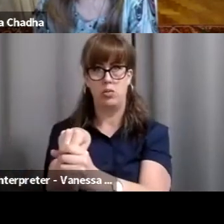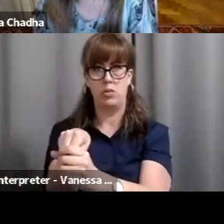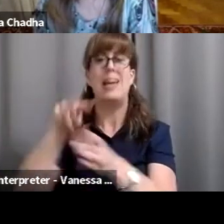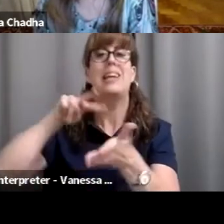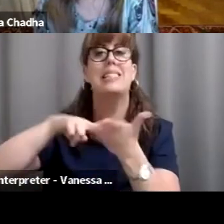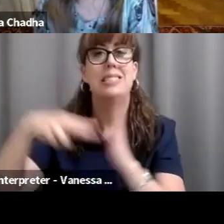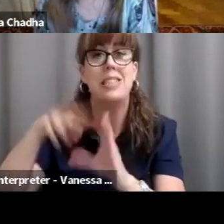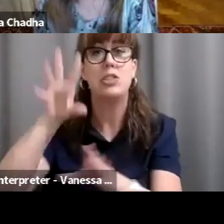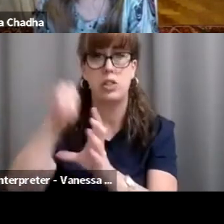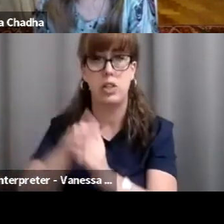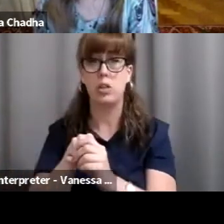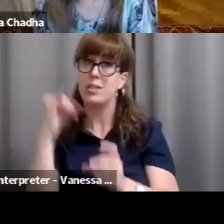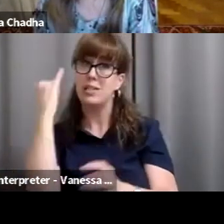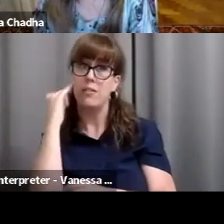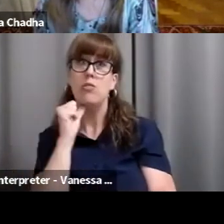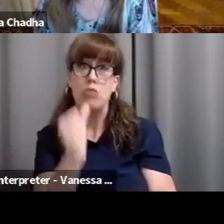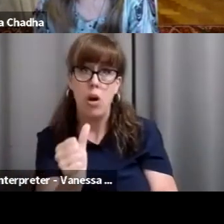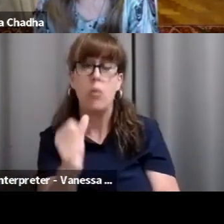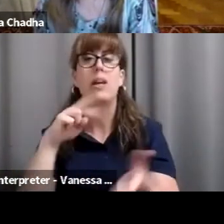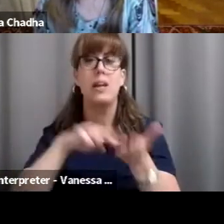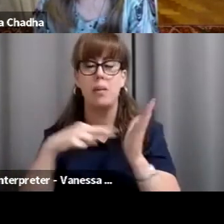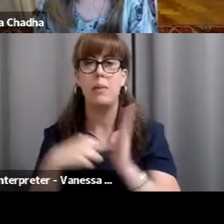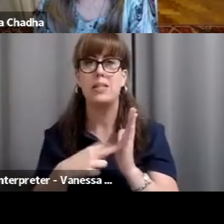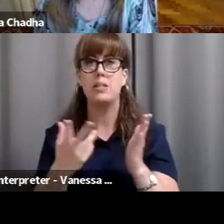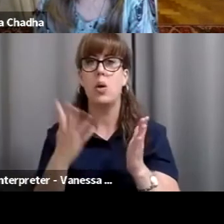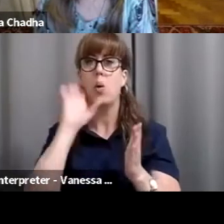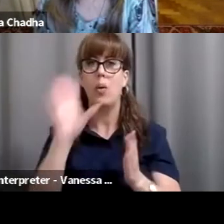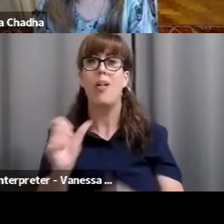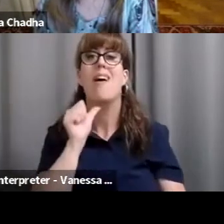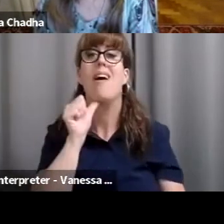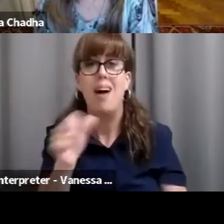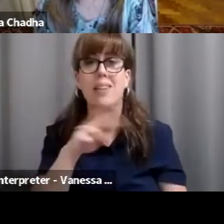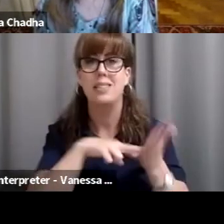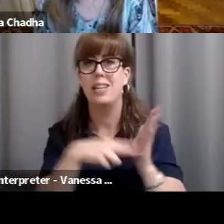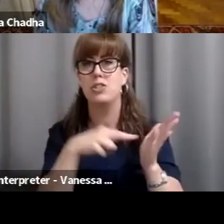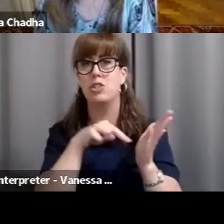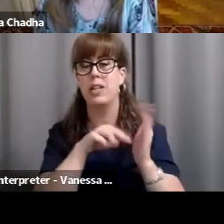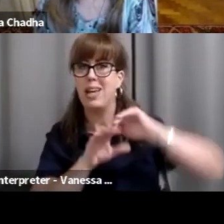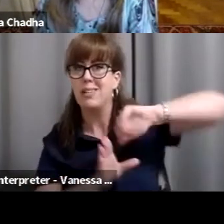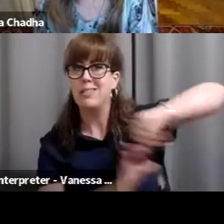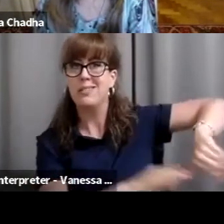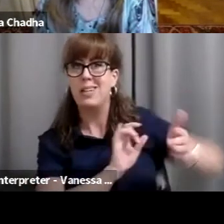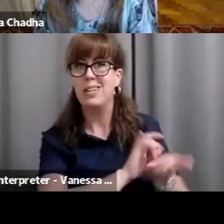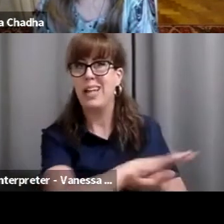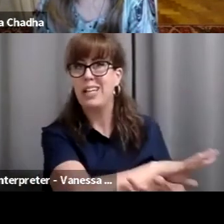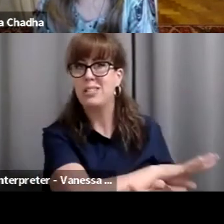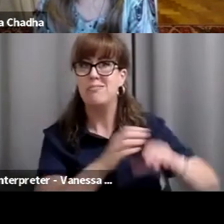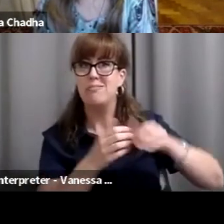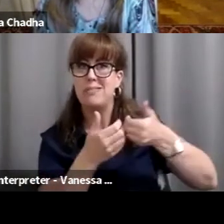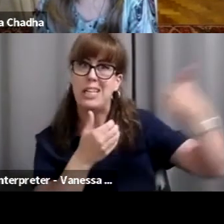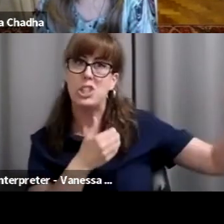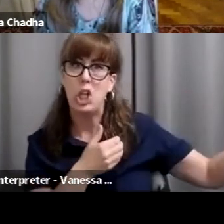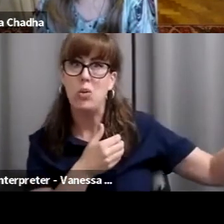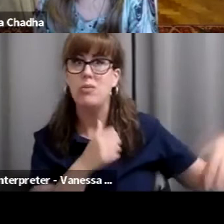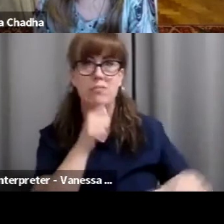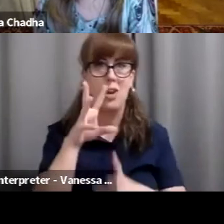our intent with directors is to intentionally include, but also to help support, mentor, so that they build